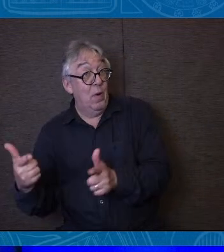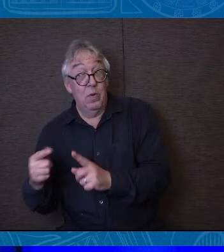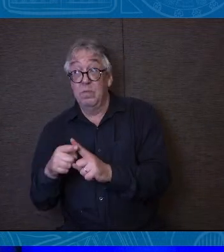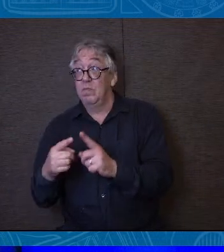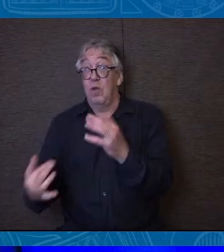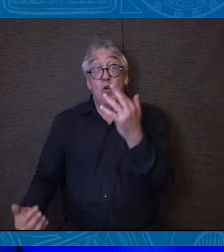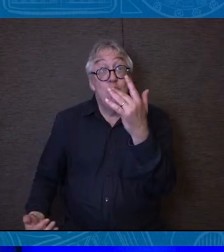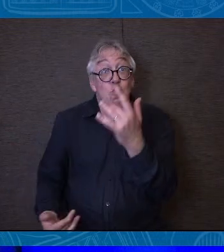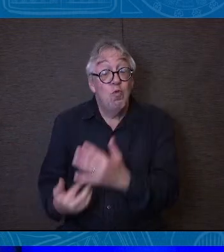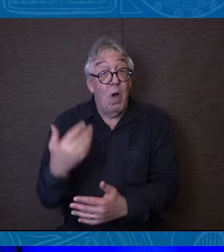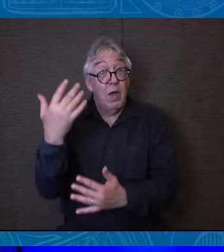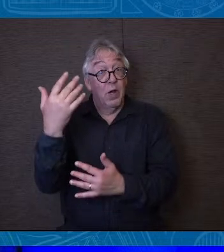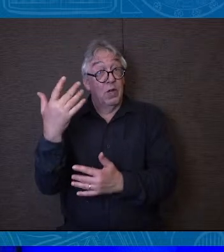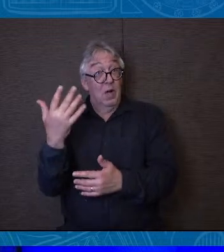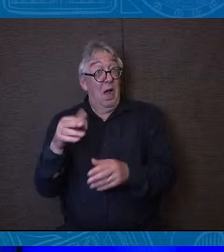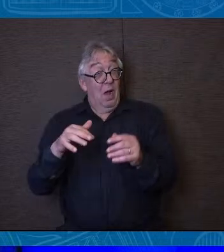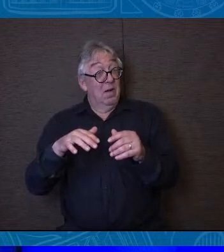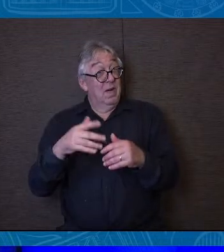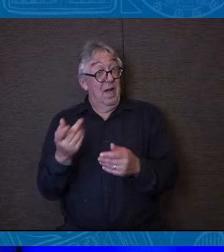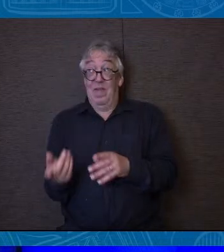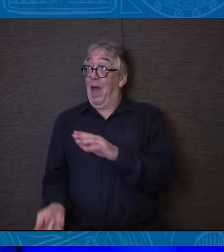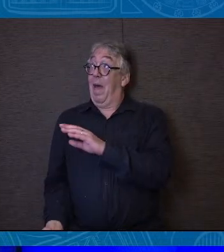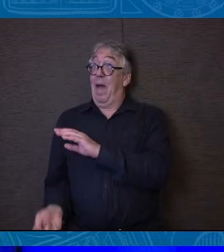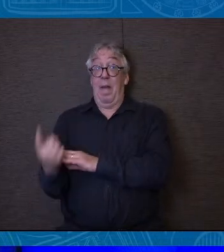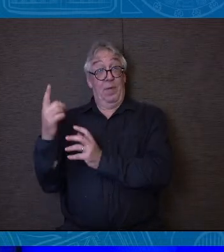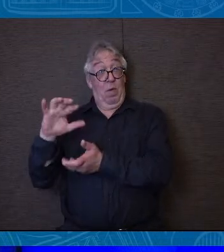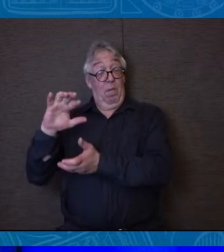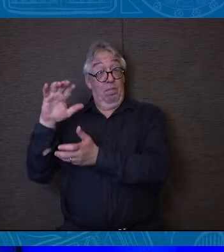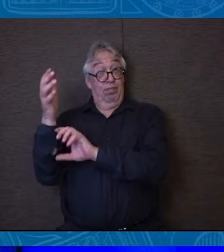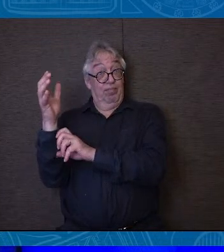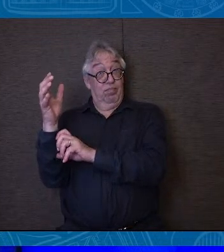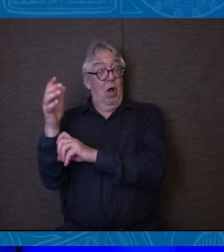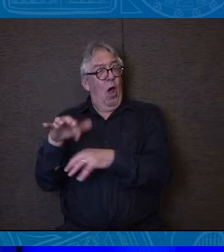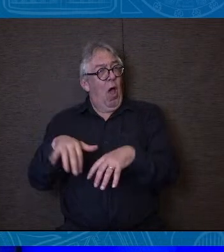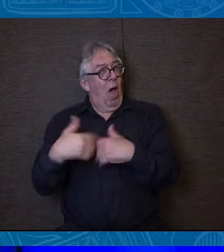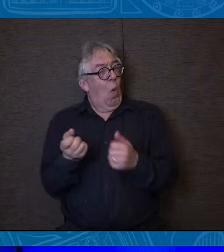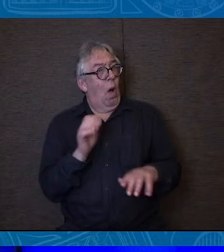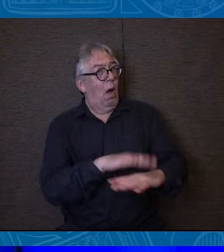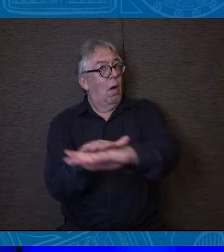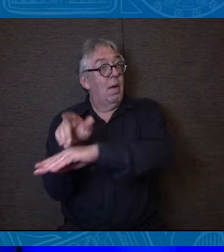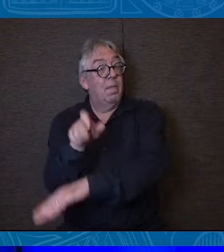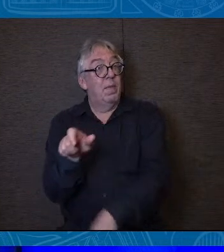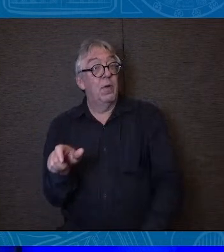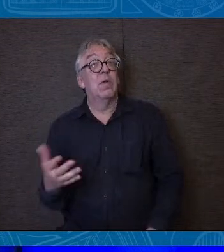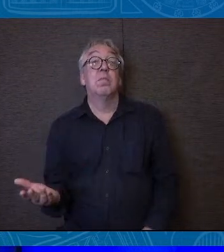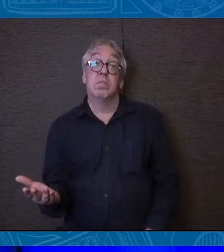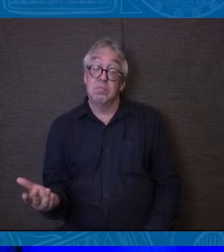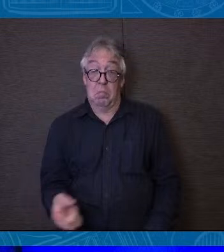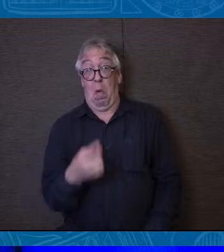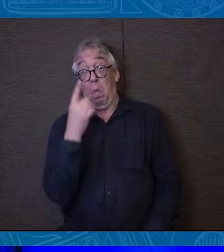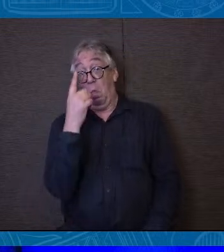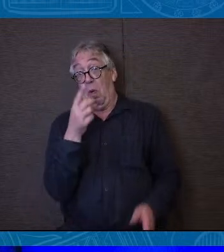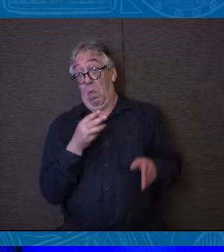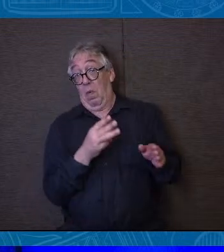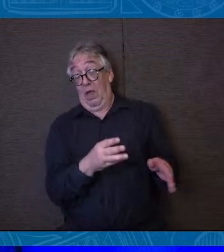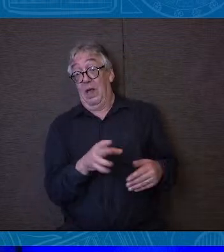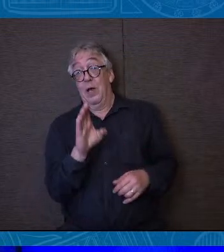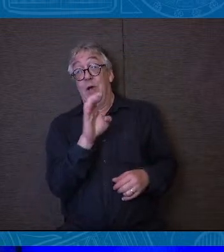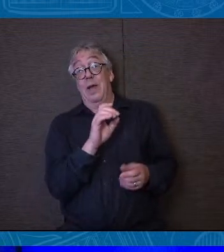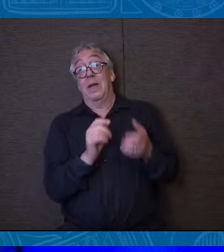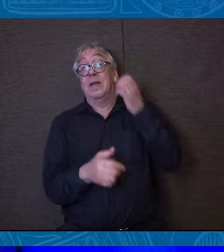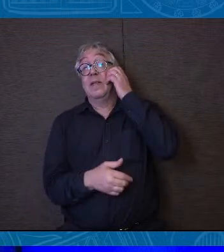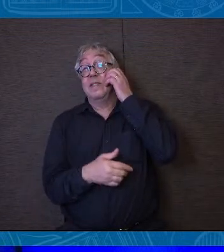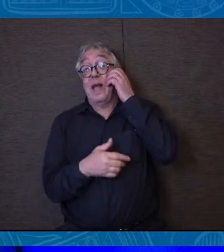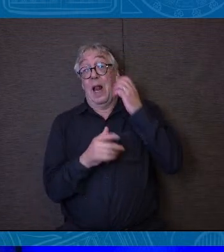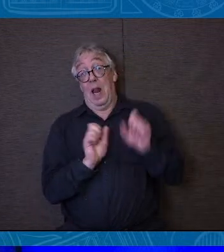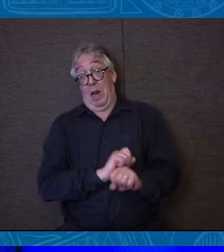fires. So this was a short video on this, but there are some innovations also coming in cell broadcast. Just to mention